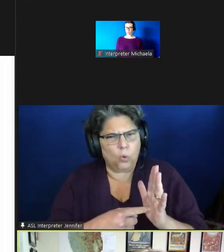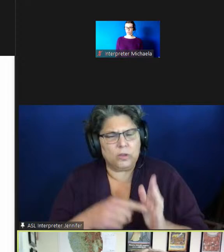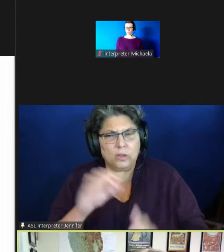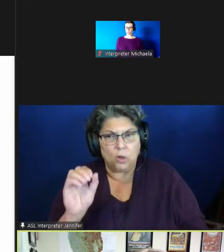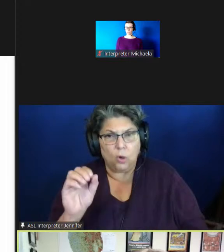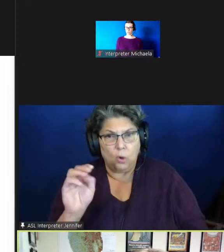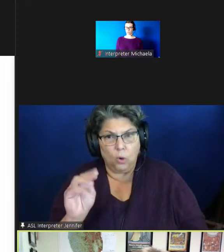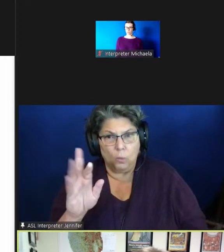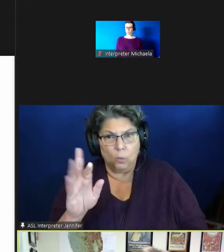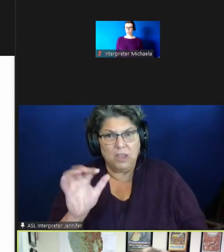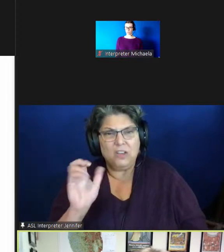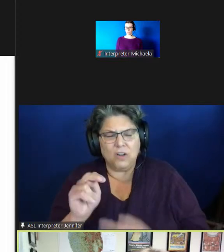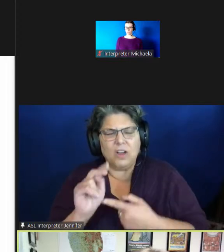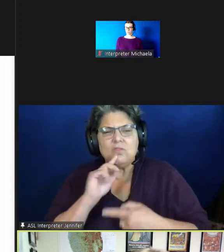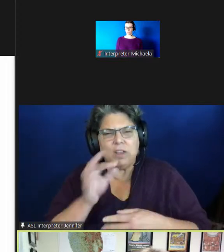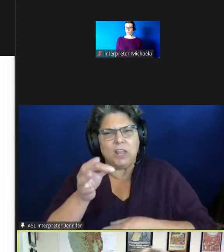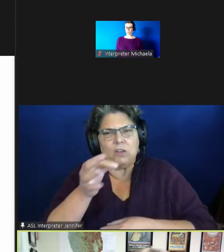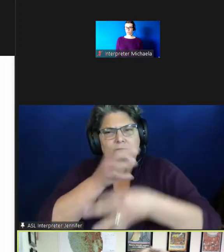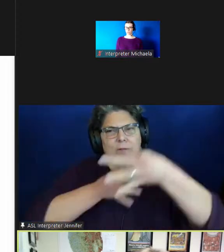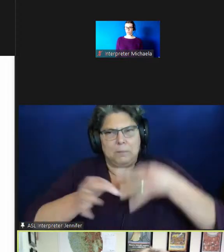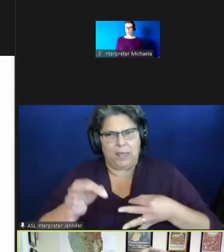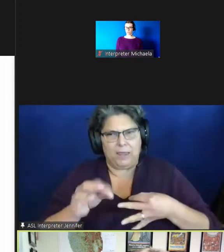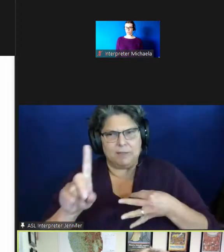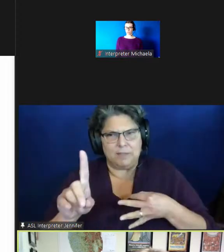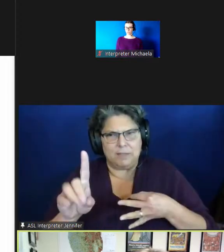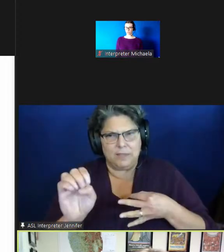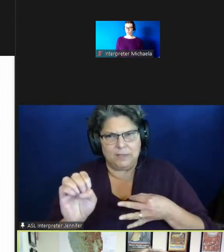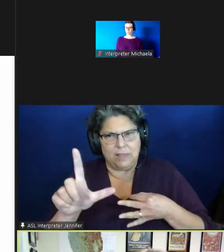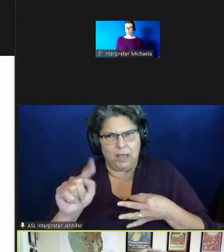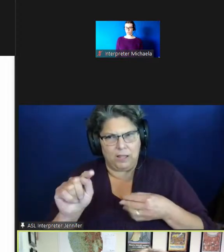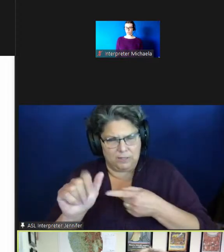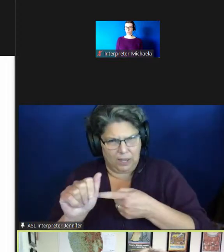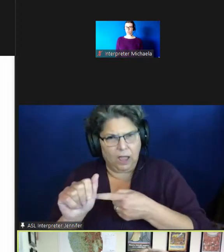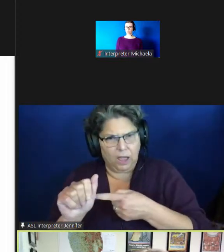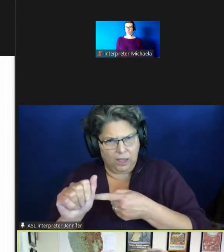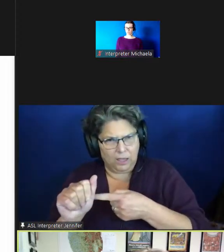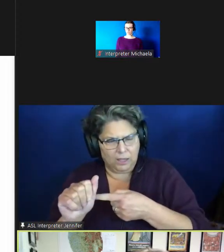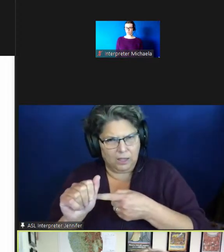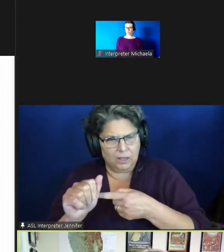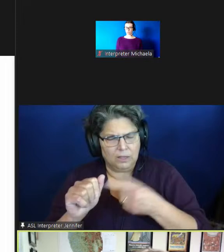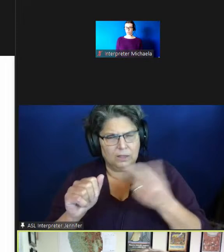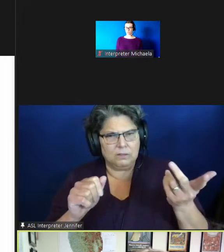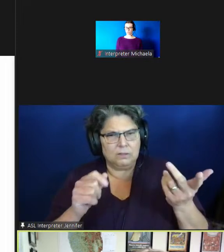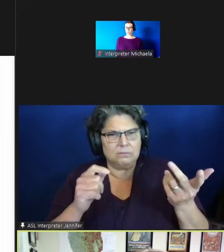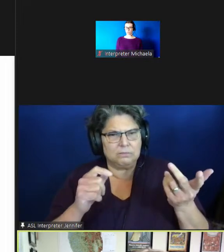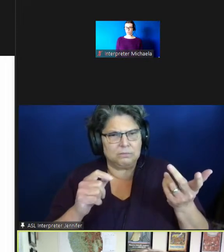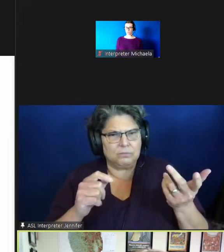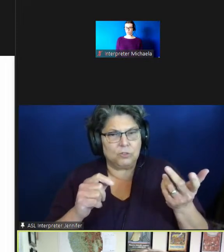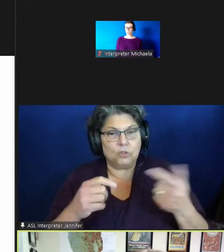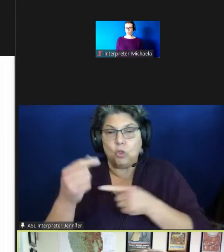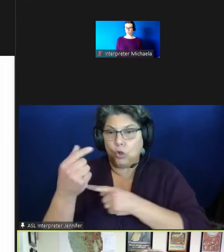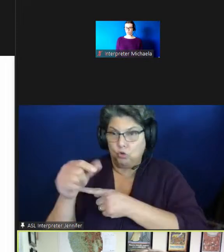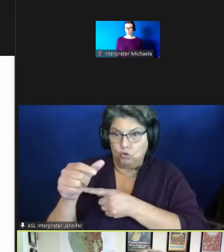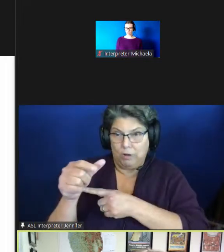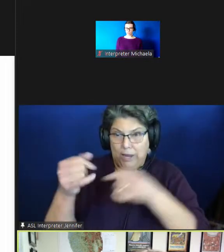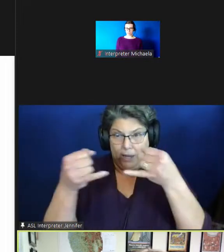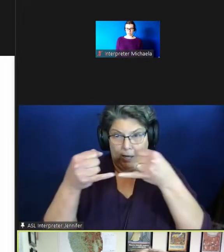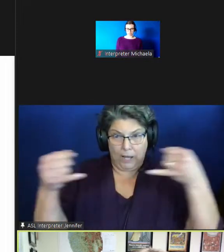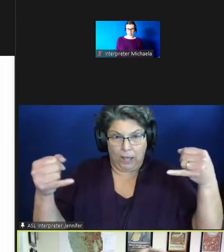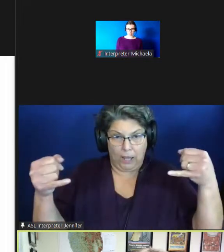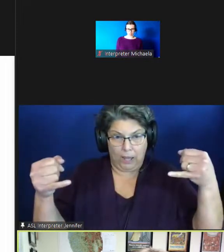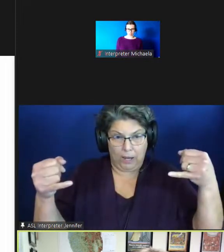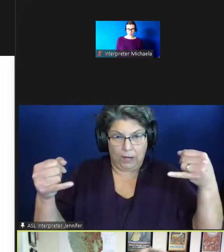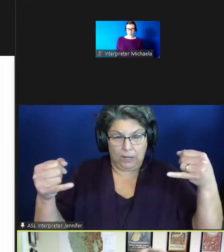has replaced Delta in the in sequencing. So the green line here is the